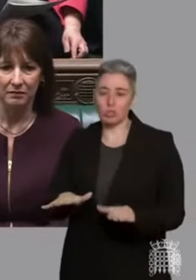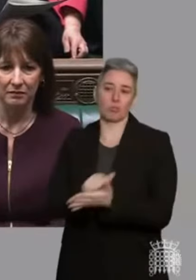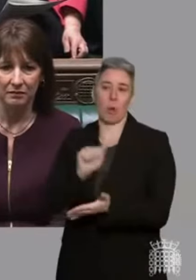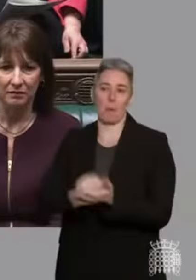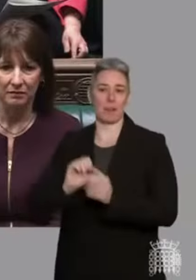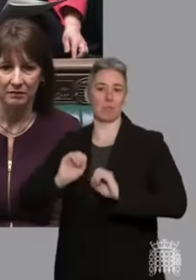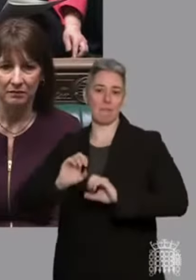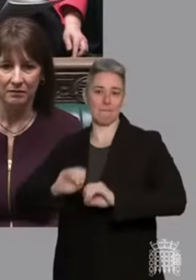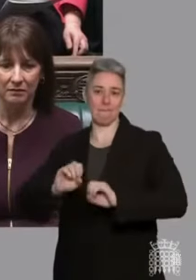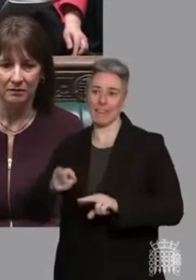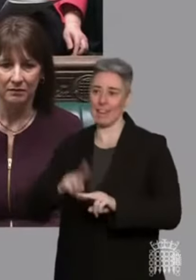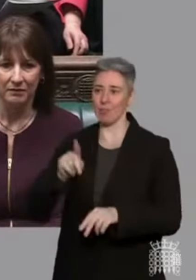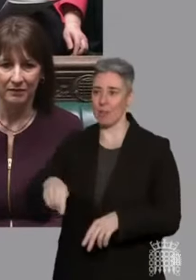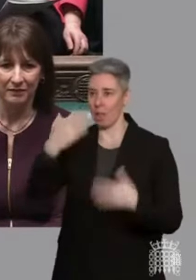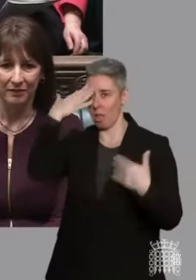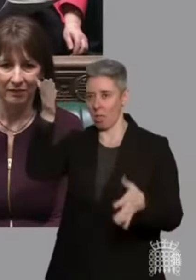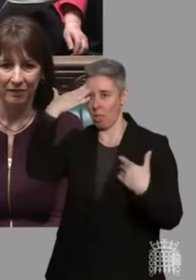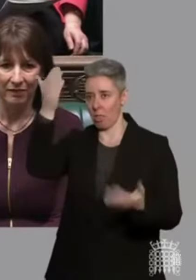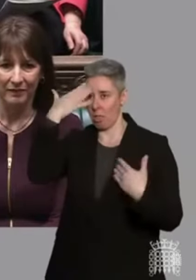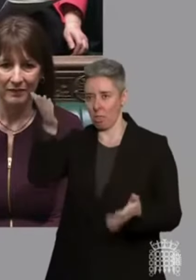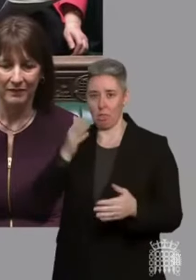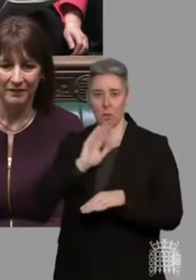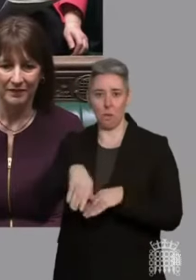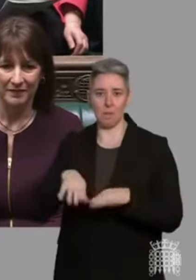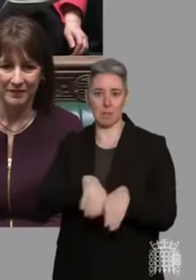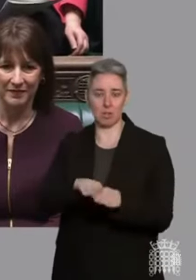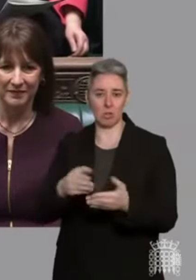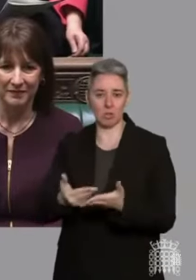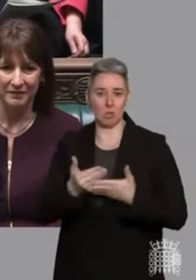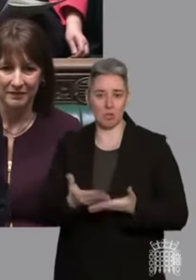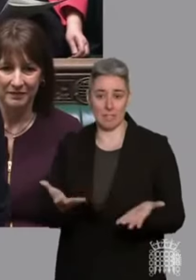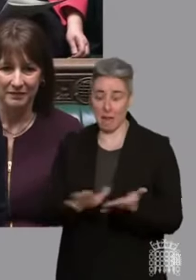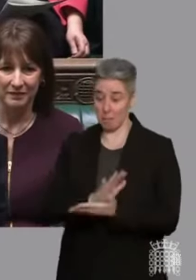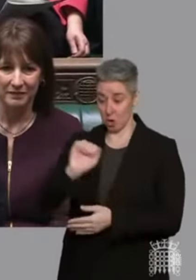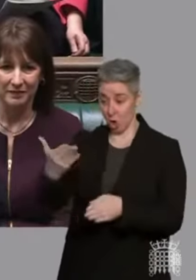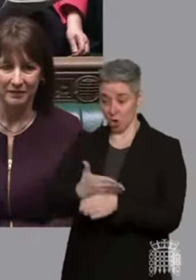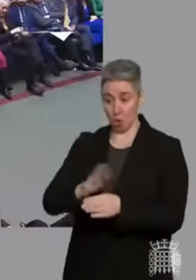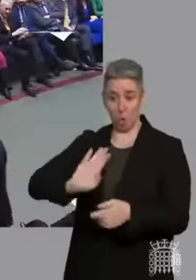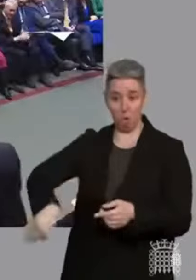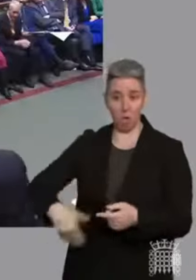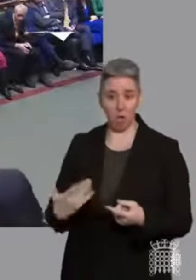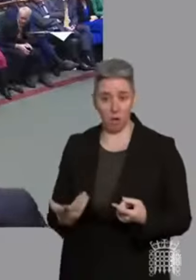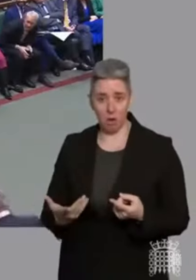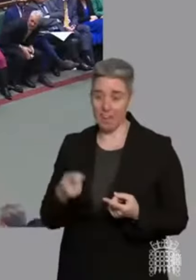doing her job, she's not concerned about national security, and she's not fit to be Prime Minister.